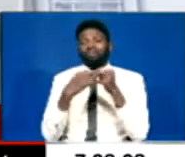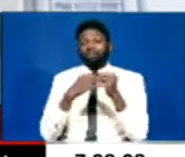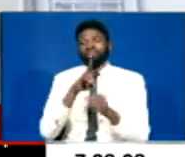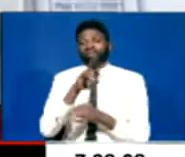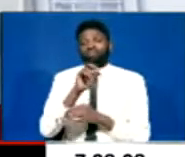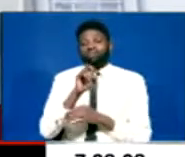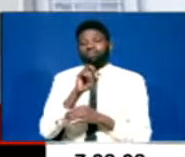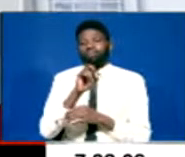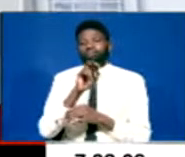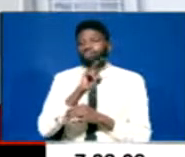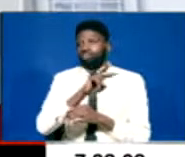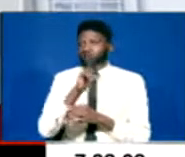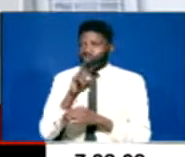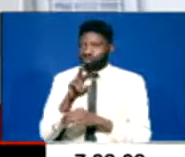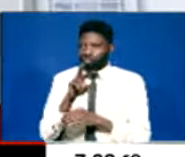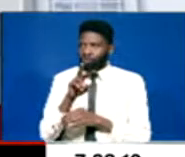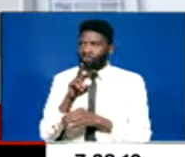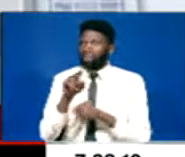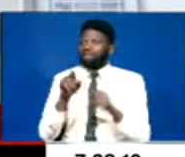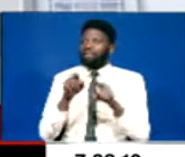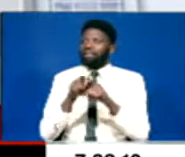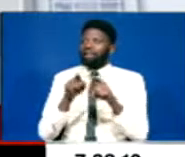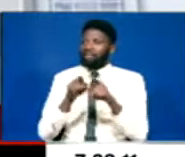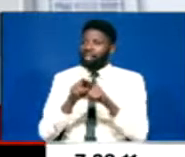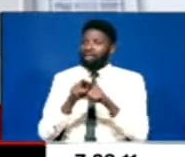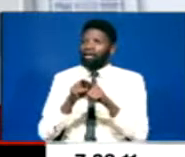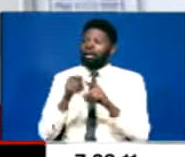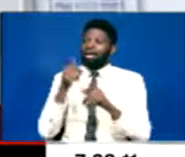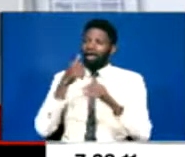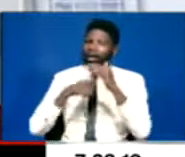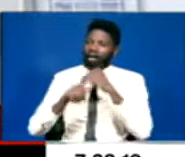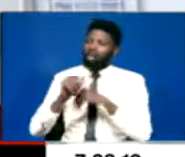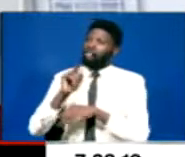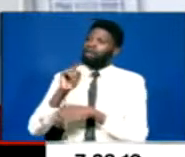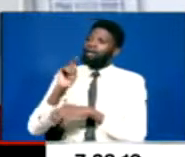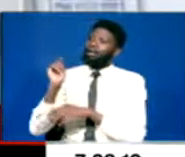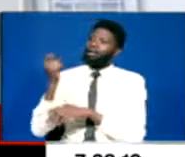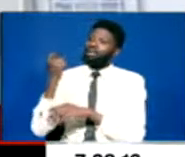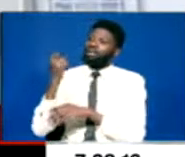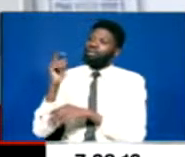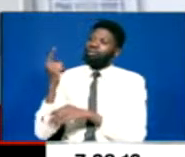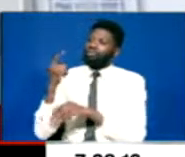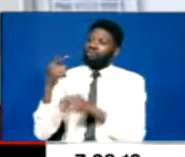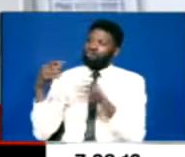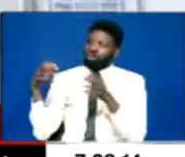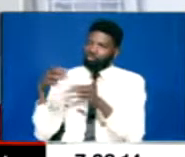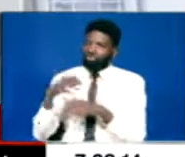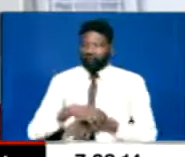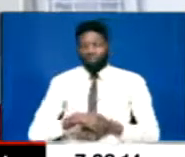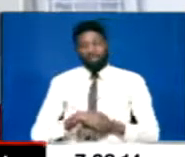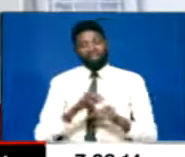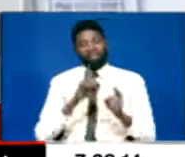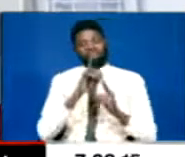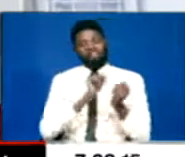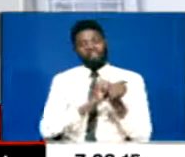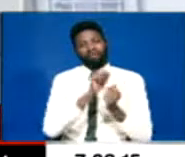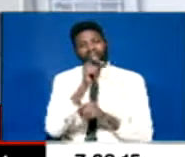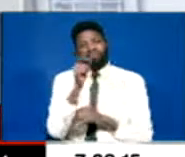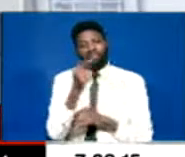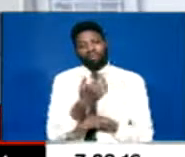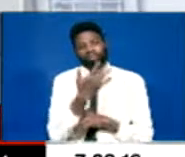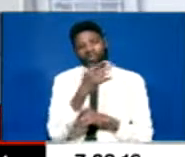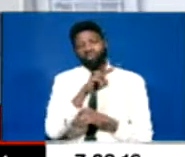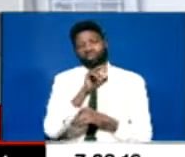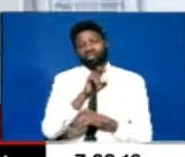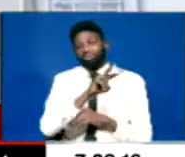Alliance under the Kenya Kwanza Alliance. On 15th May 2022, Ruto named Madeira Member